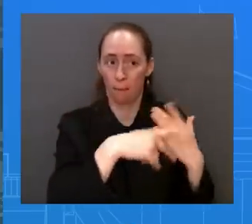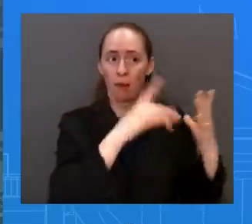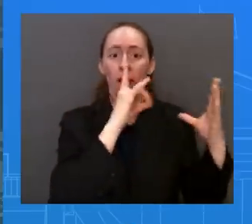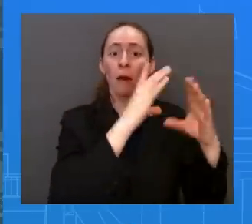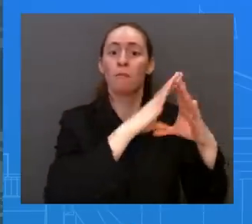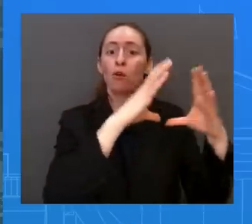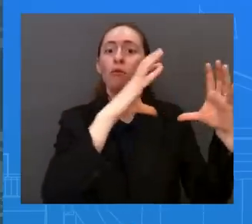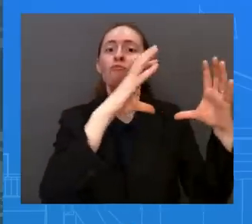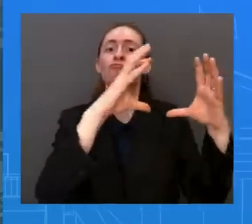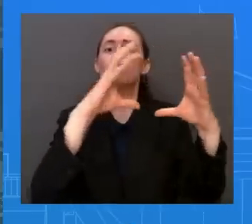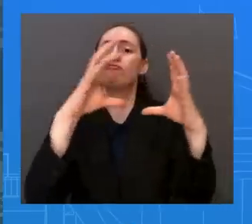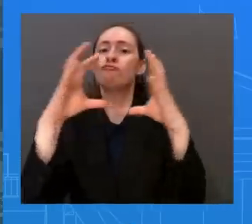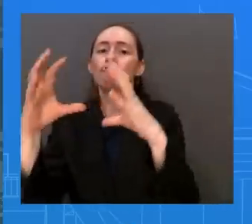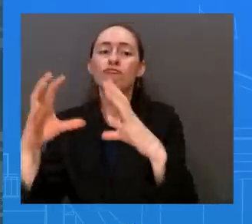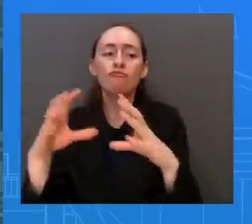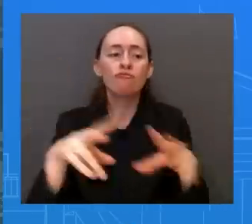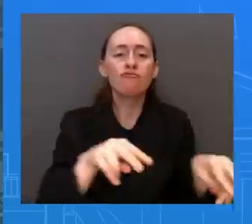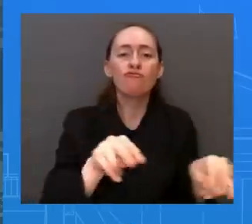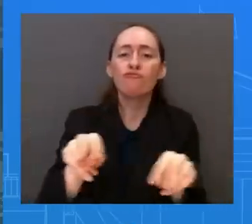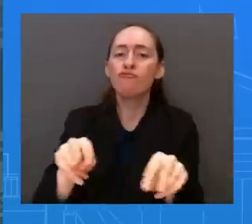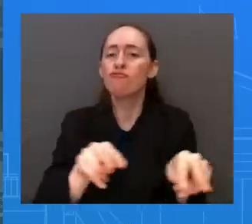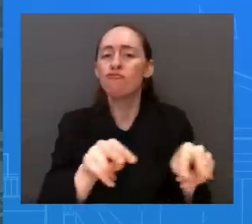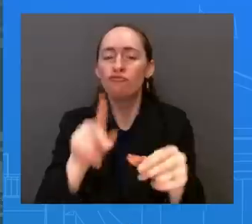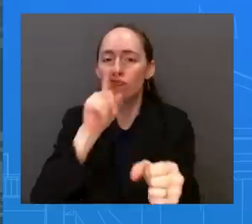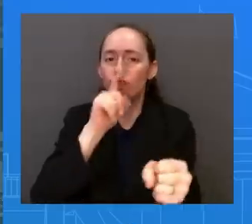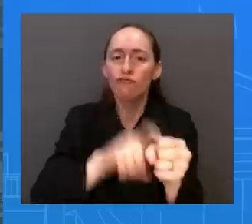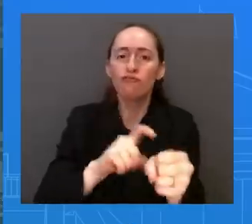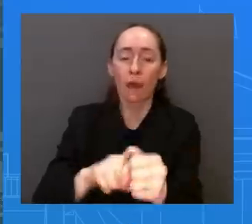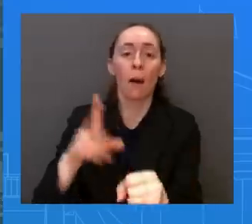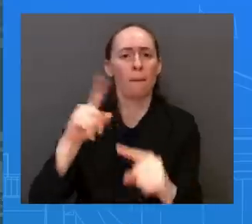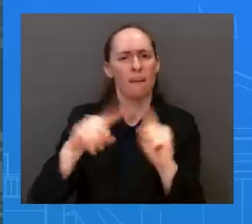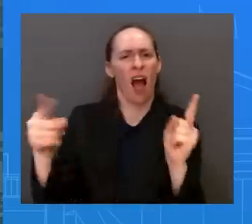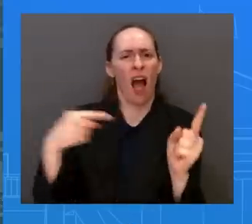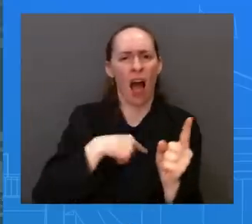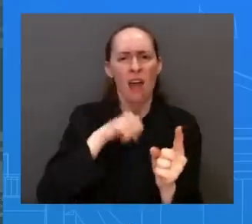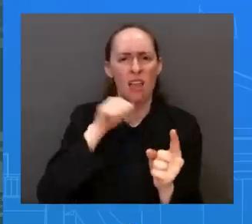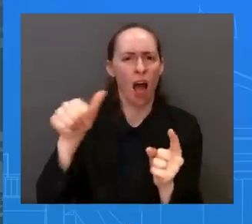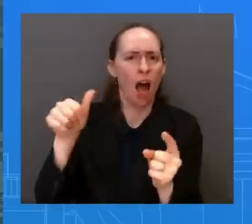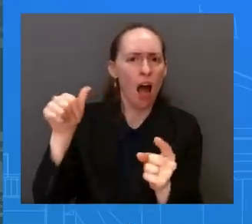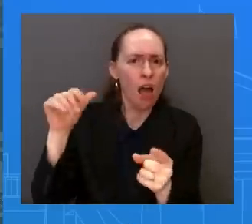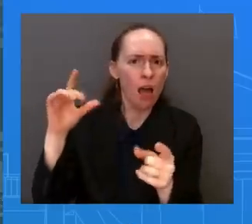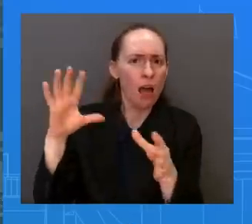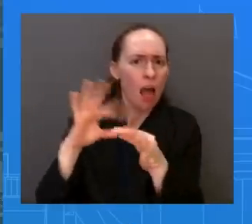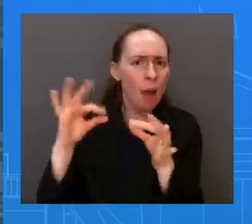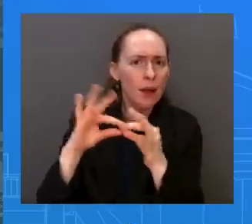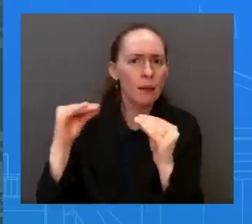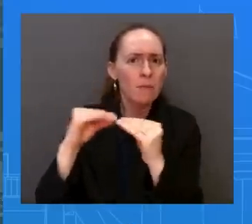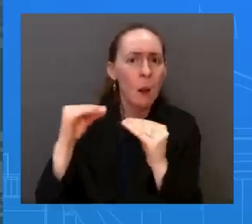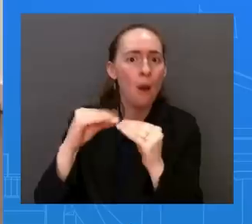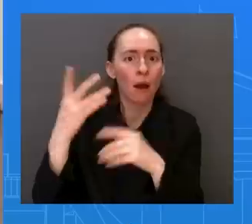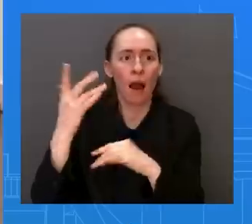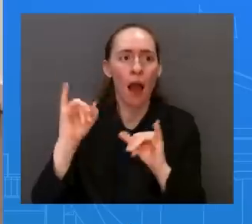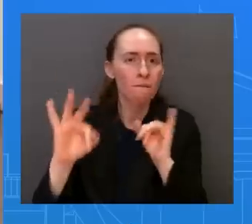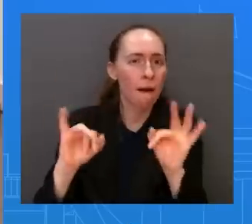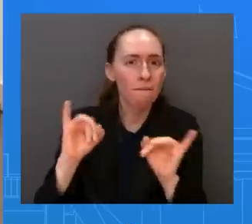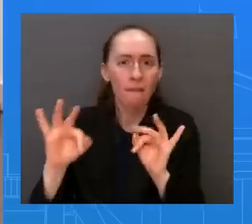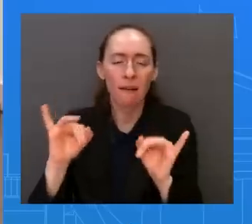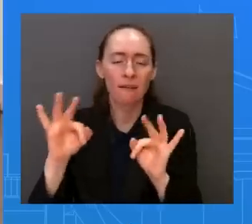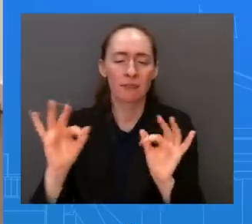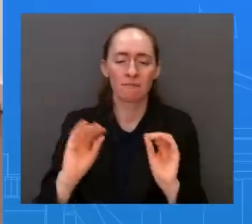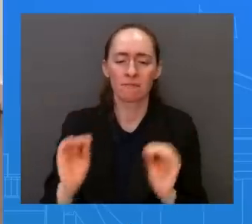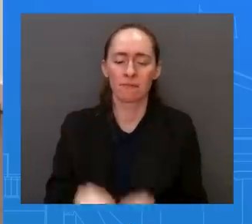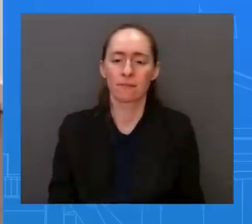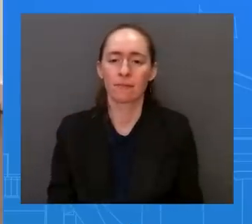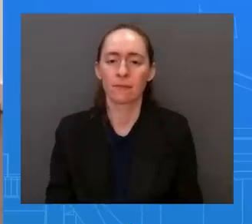But just not going to get into hypotheticals from here. And then one more. There's bipartisan calls up on Capitol Hill as